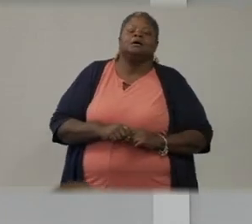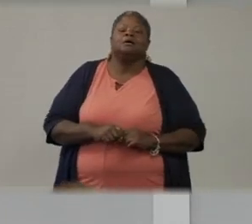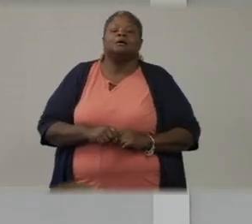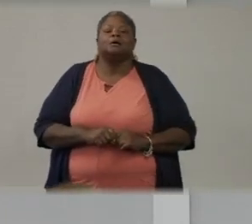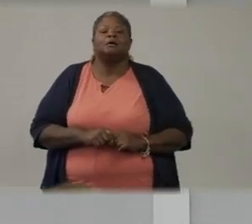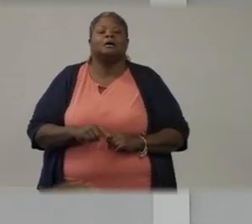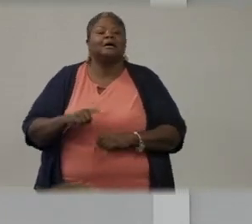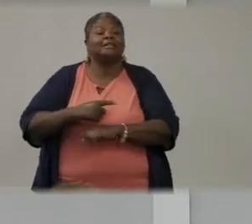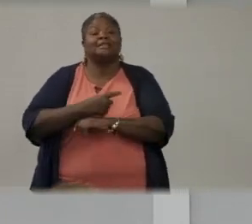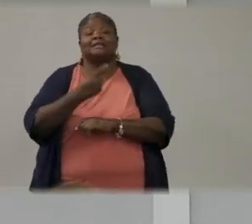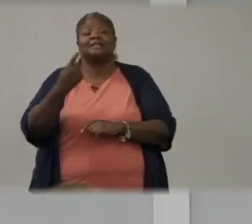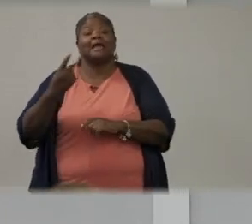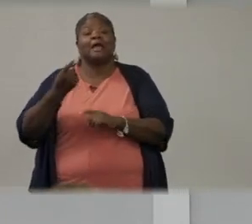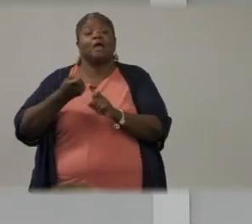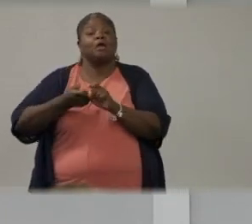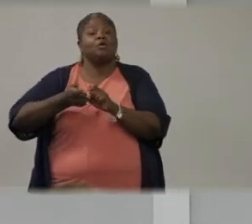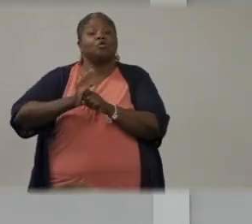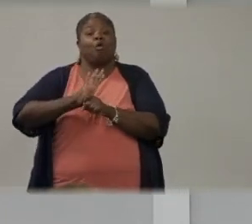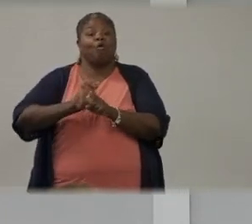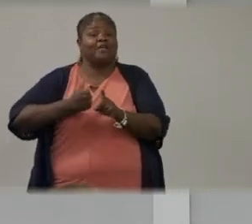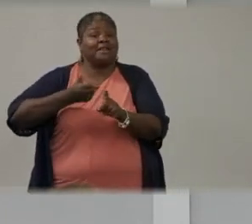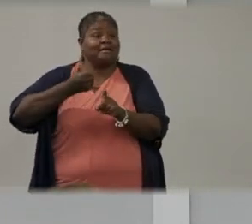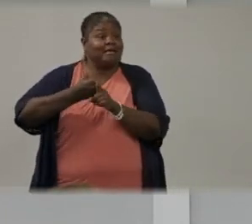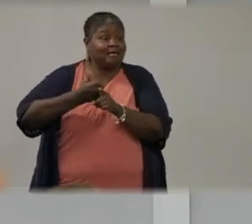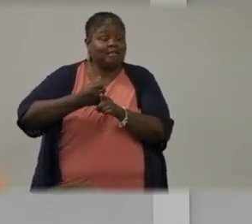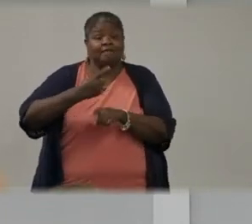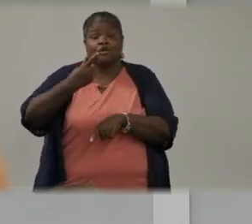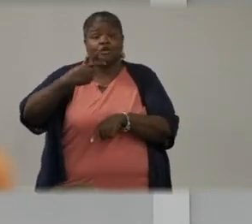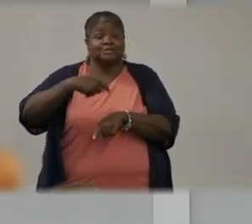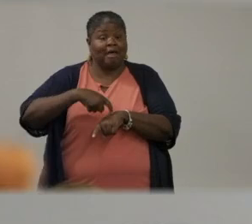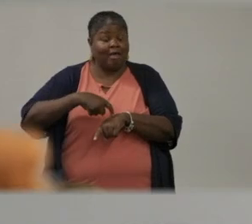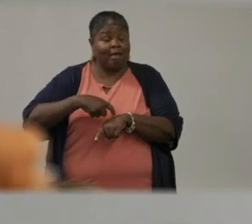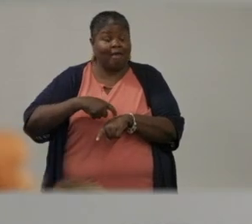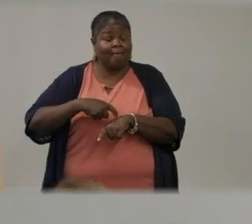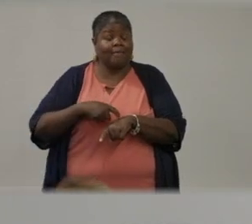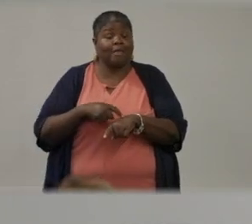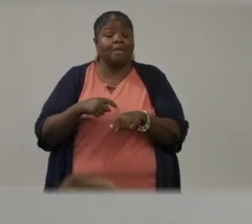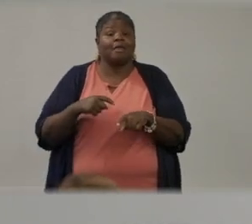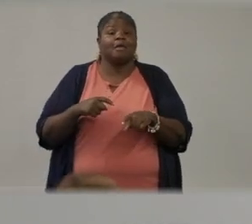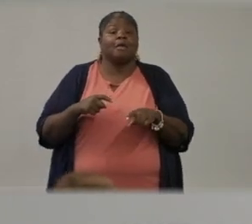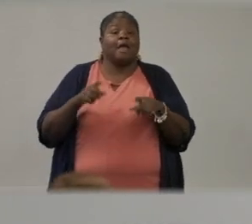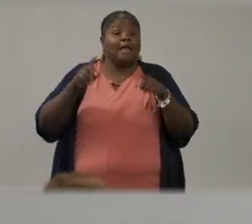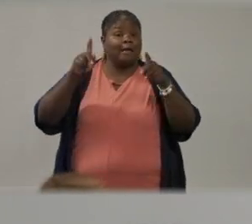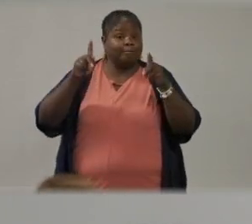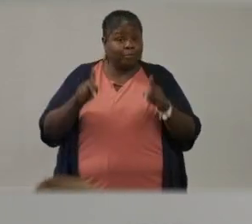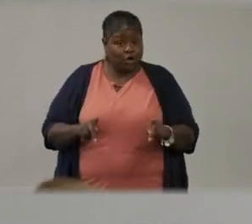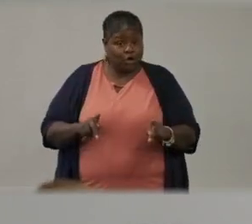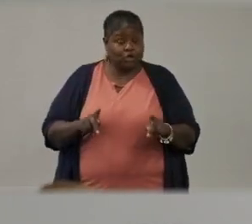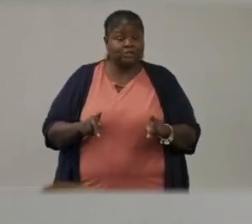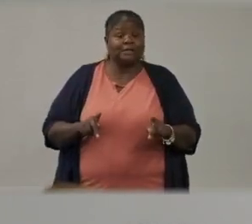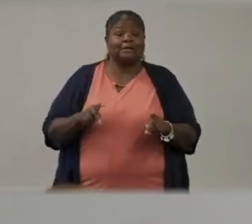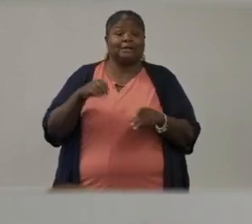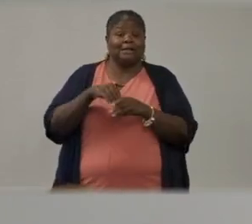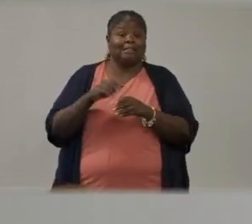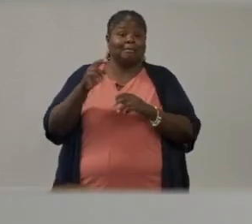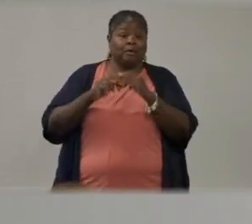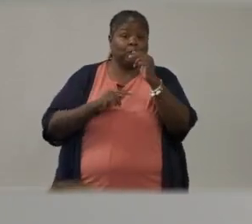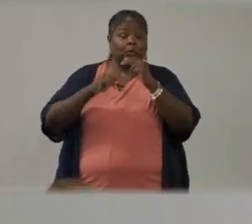day that COVID hit, the first time that there was a person with COVID in our